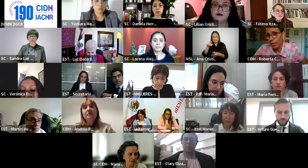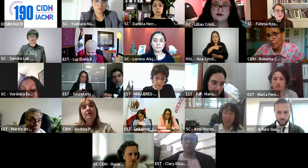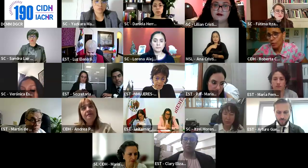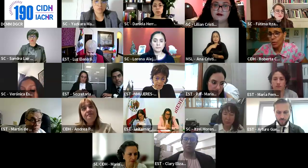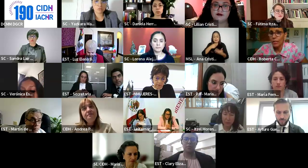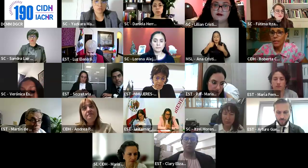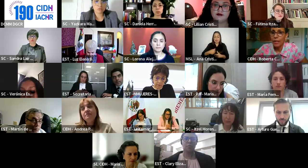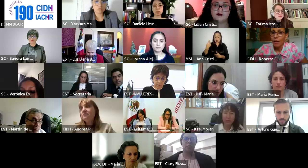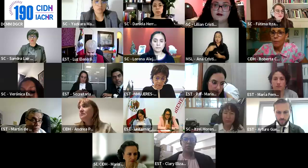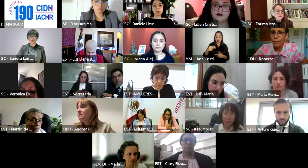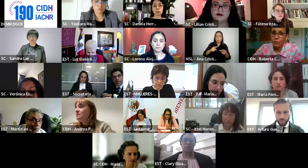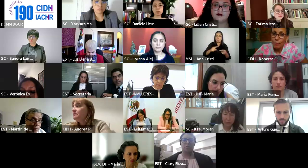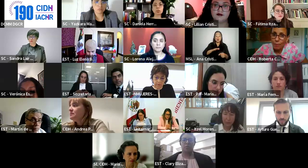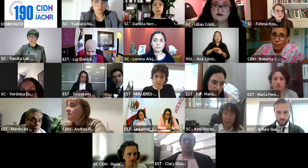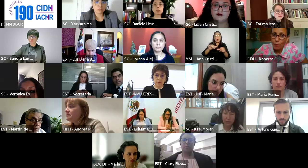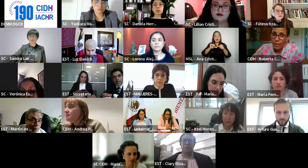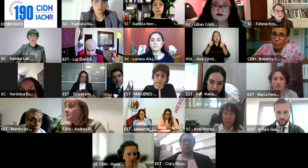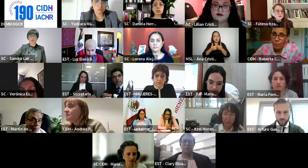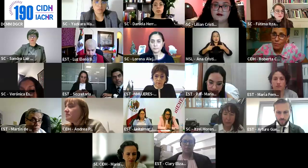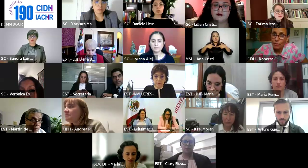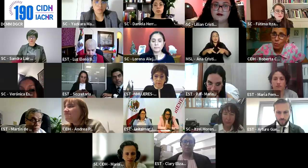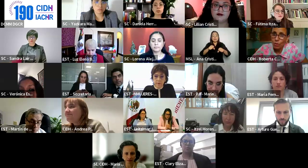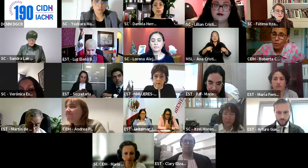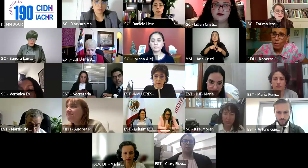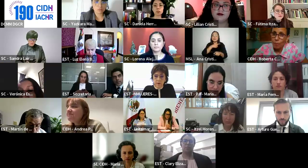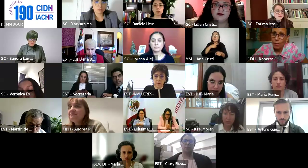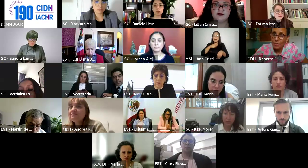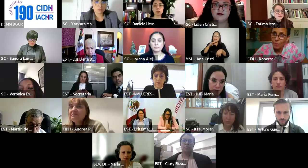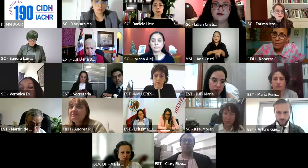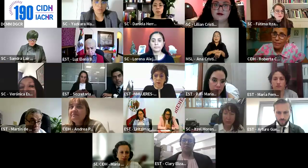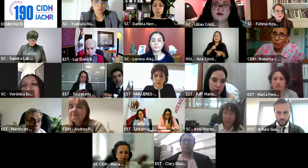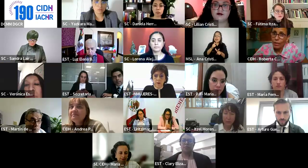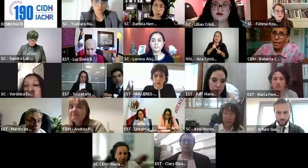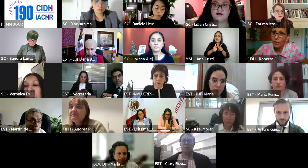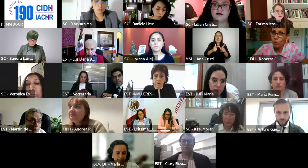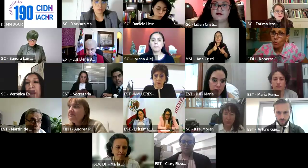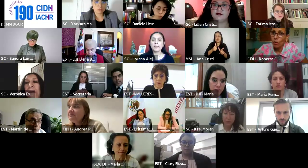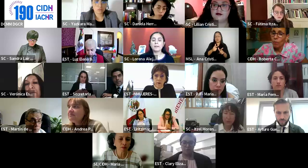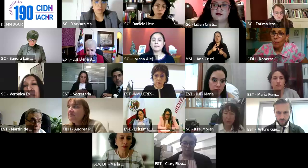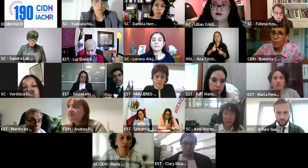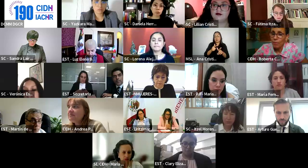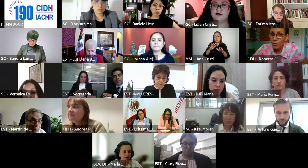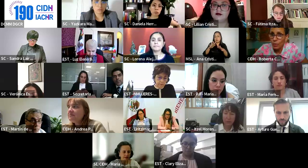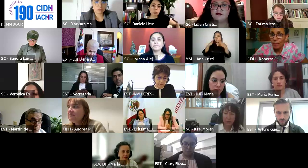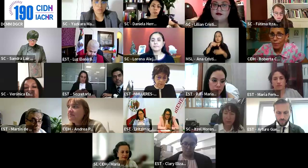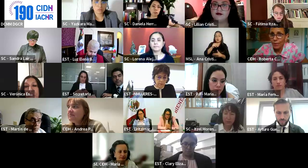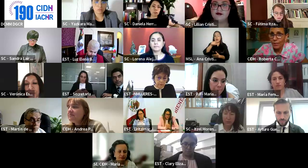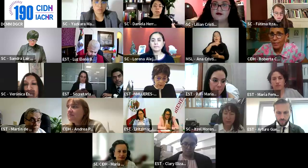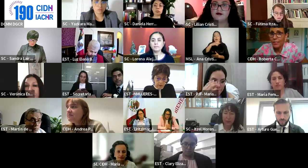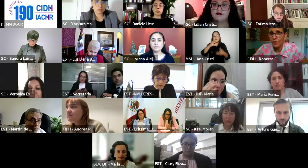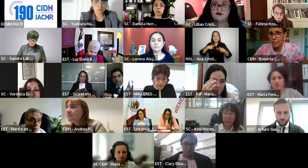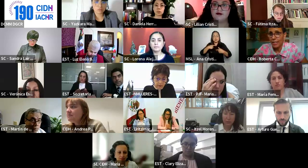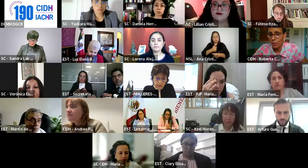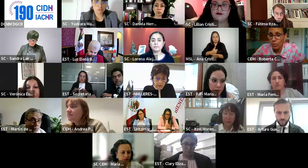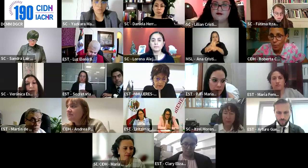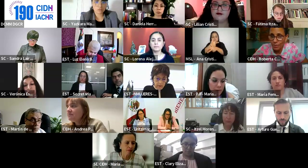organization and do that slowly. We have to remember that we have persons who are participating online who may be visually impaired,